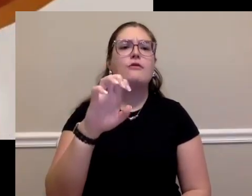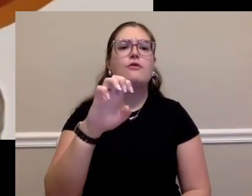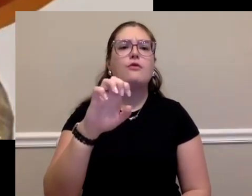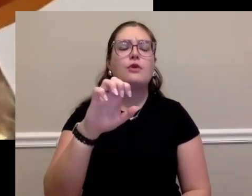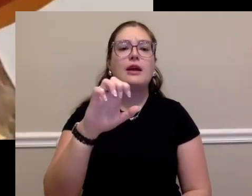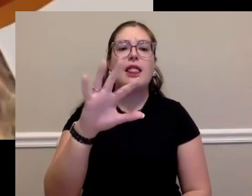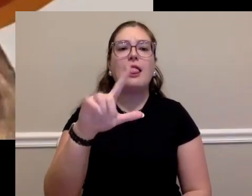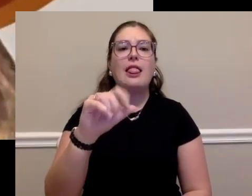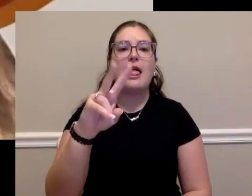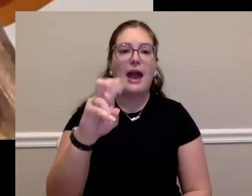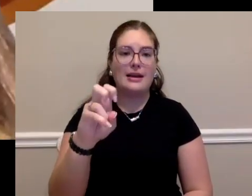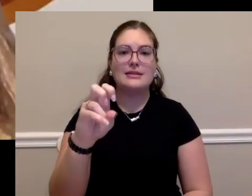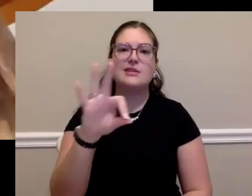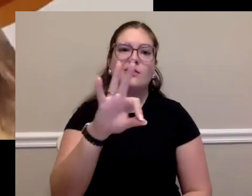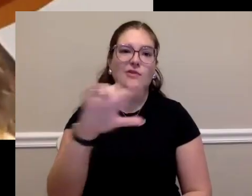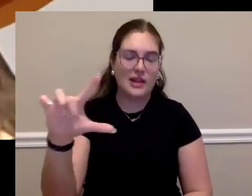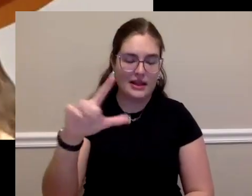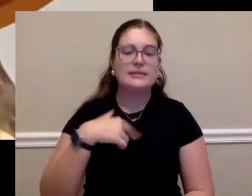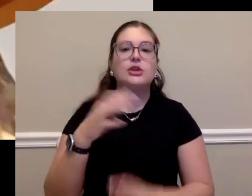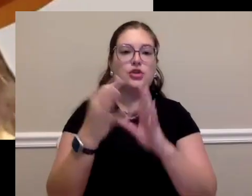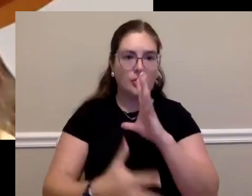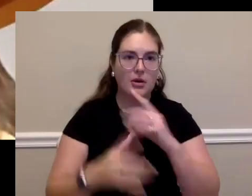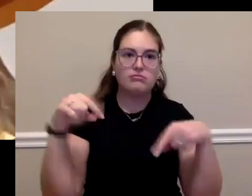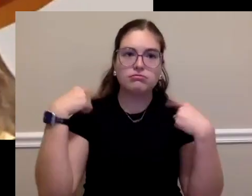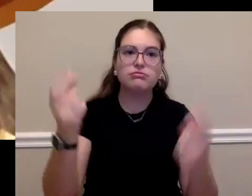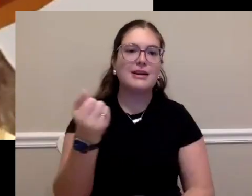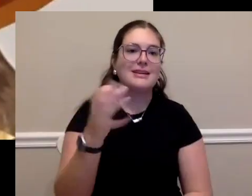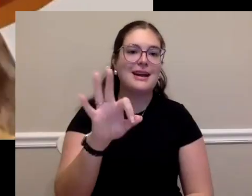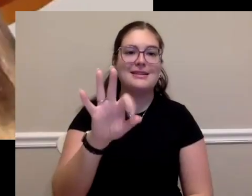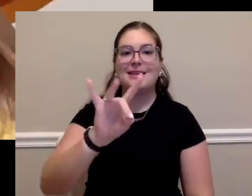interpreter since 1987, working and